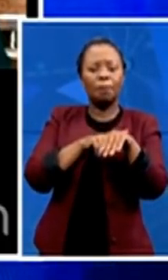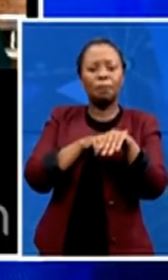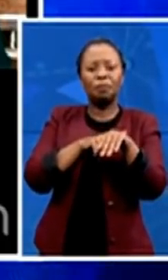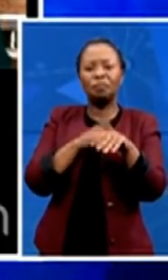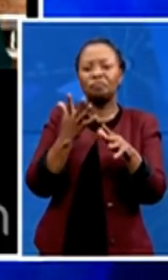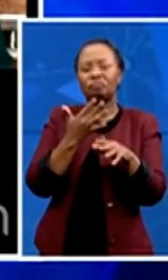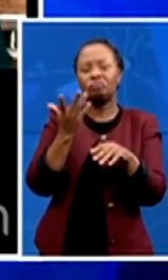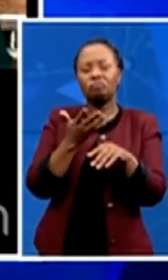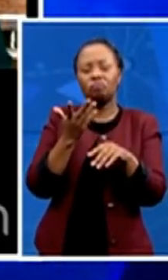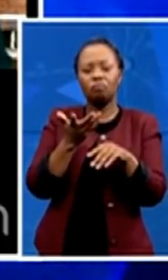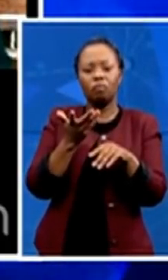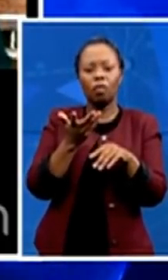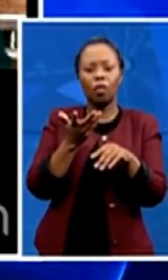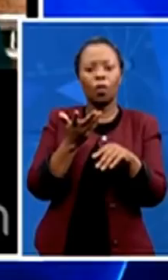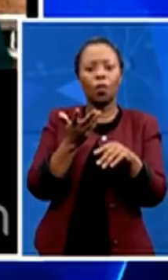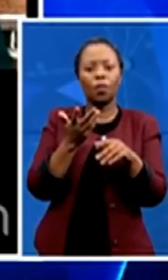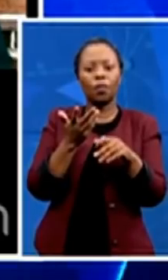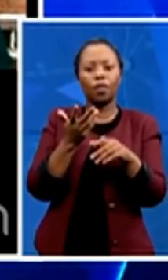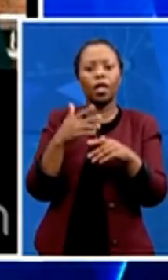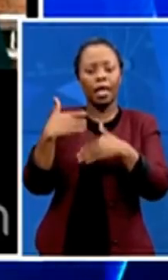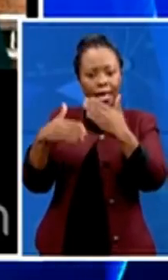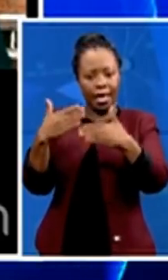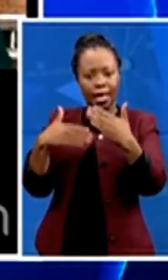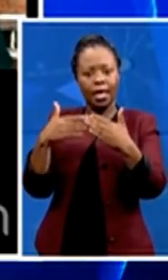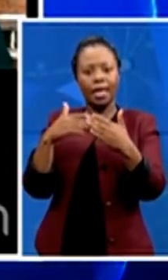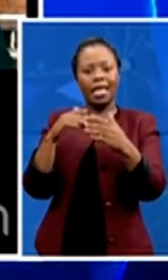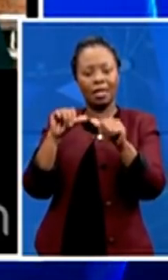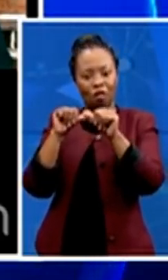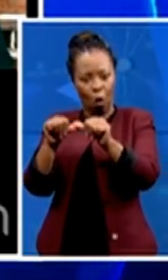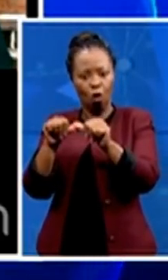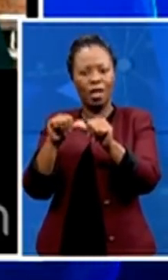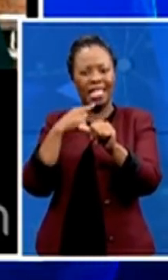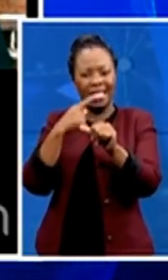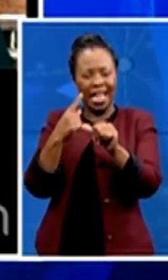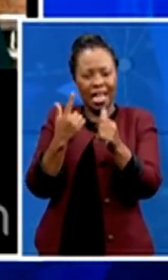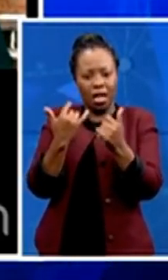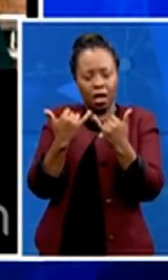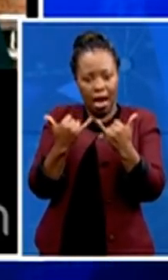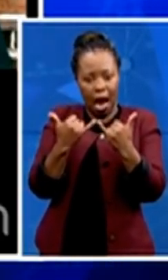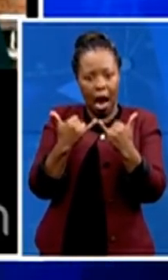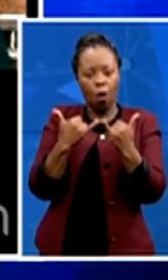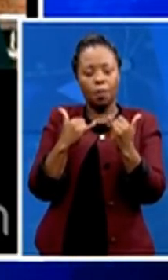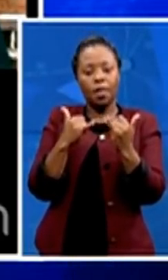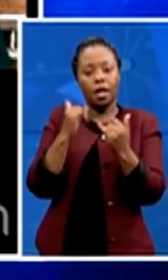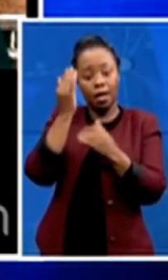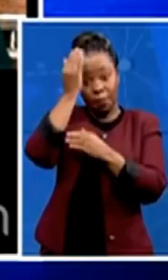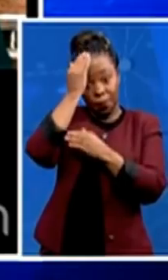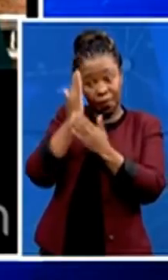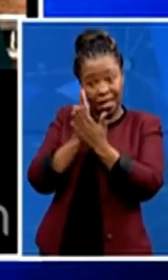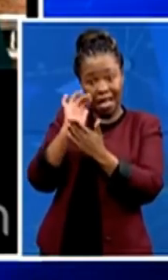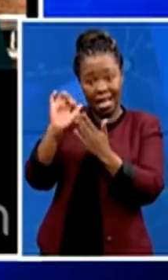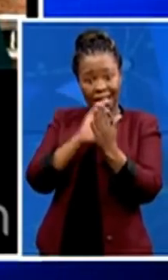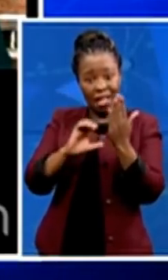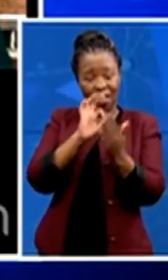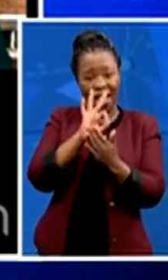conviction. Let us say where Mr. Zuma's Section 35 rights infringed, yes or no. Whether this is what I